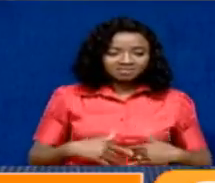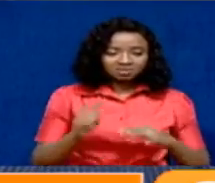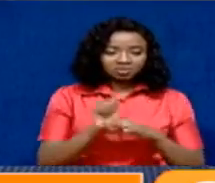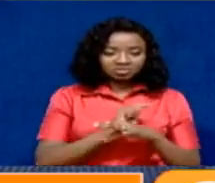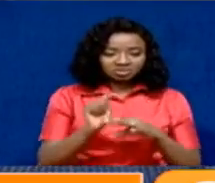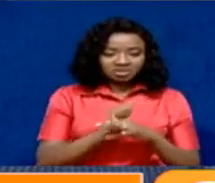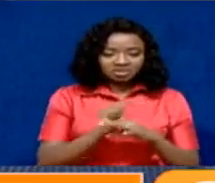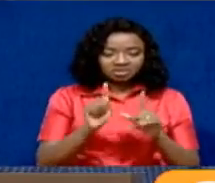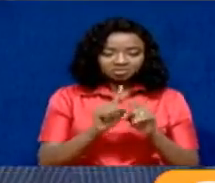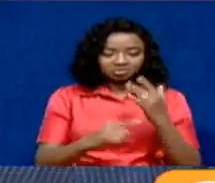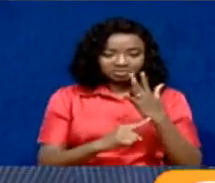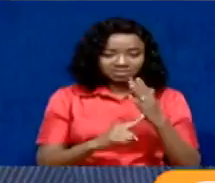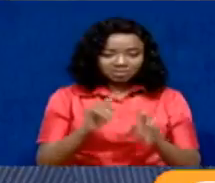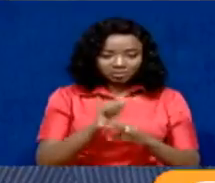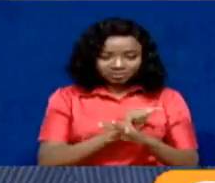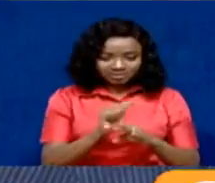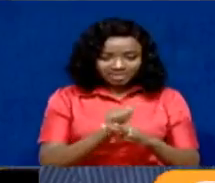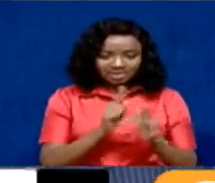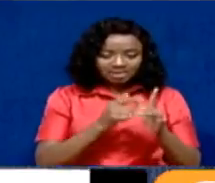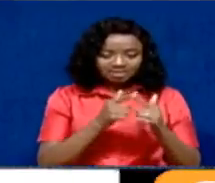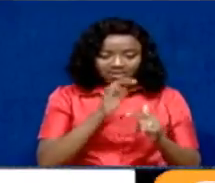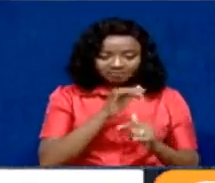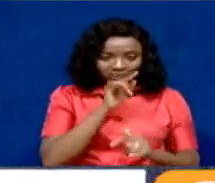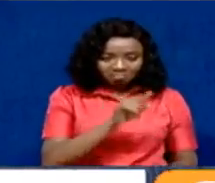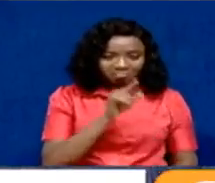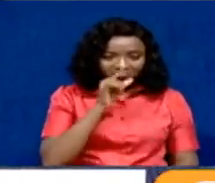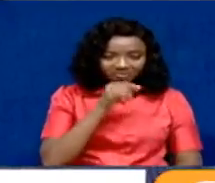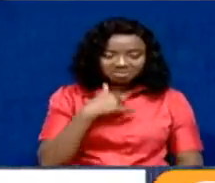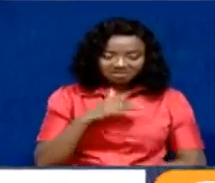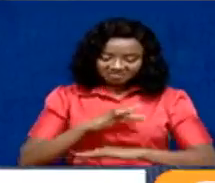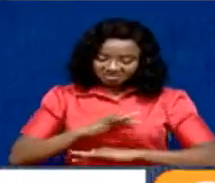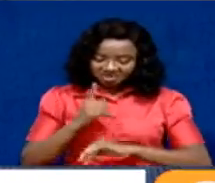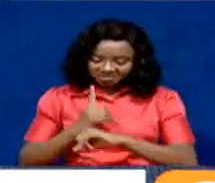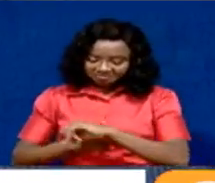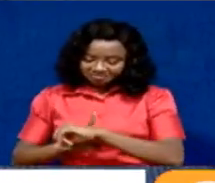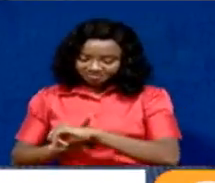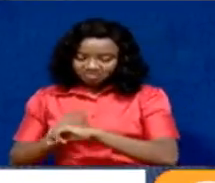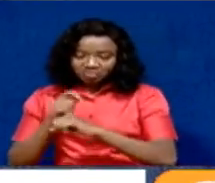and technical training, and then from there we also have adequate time